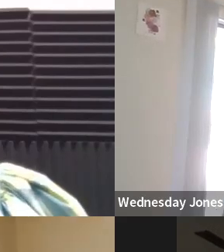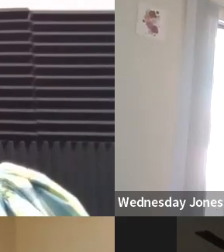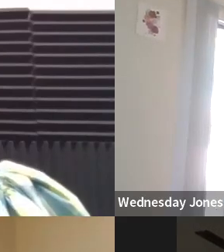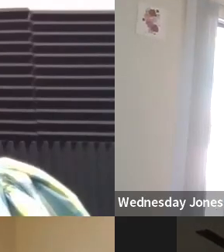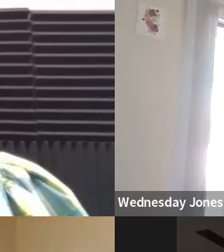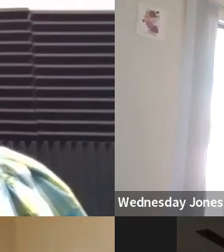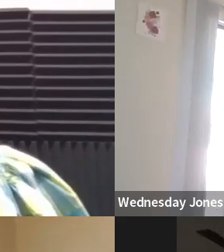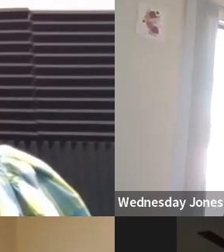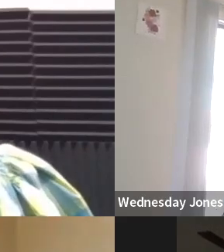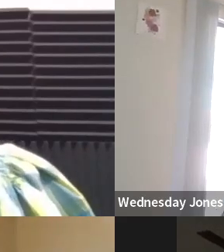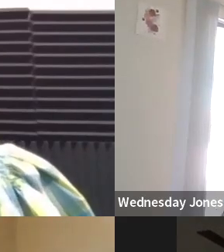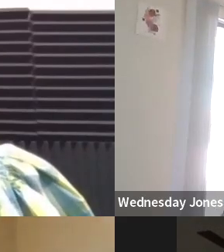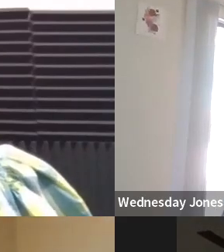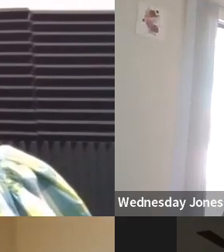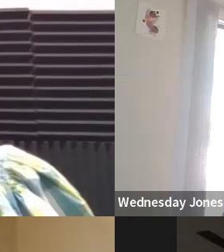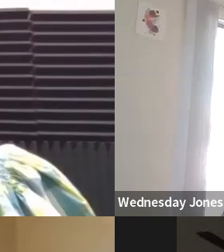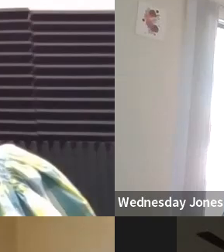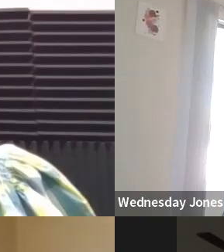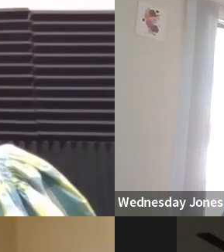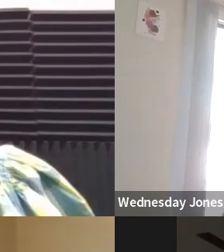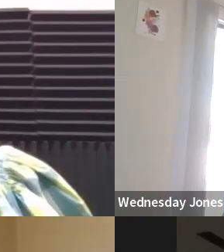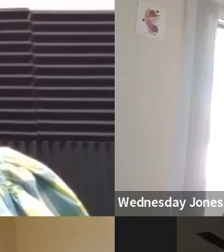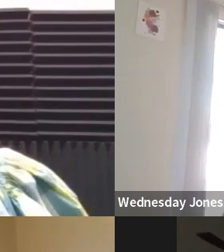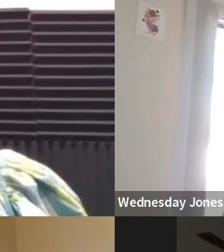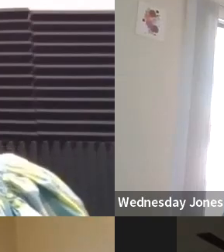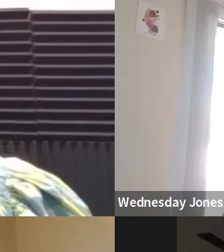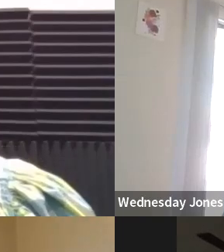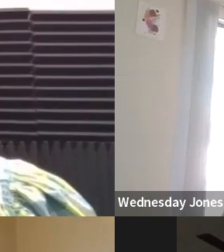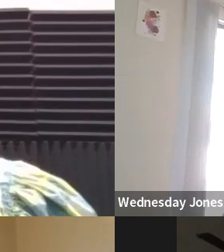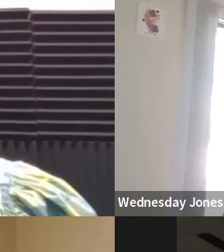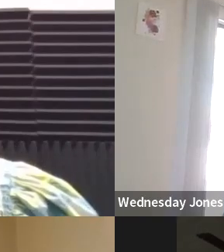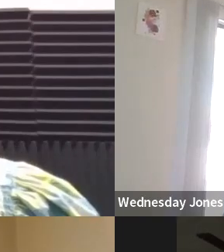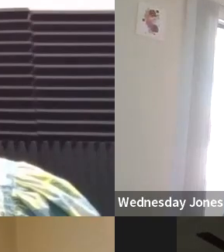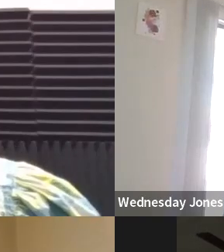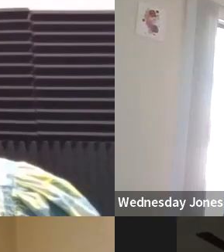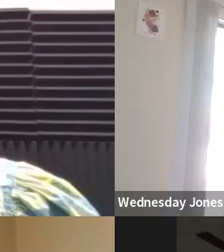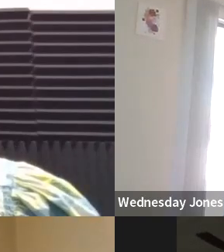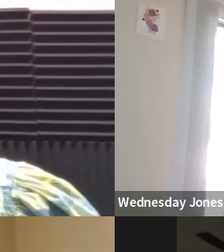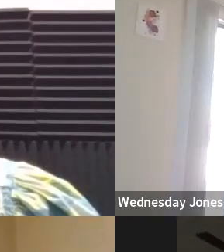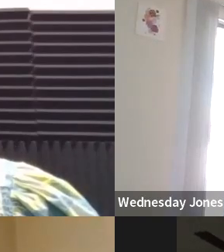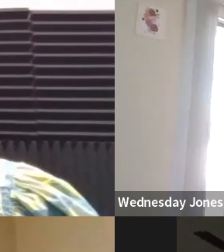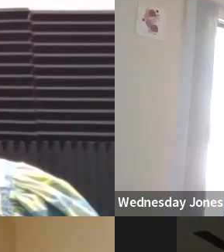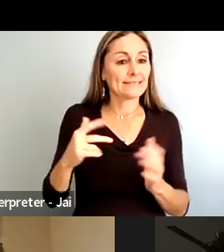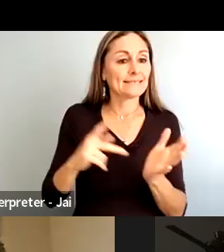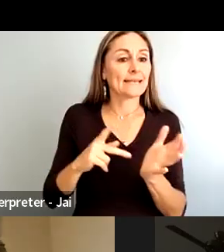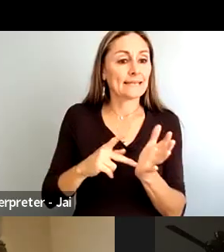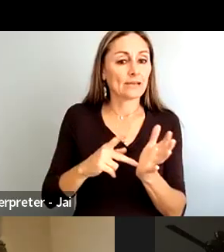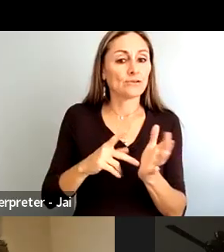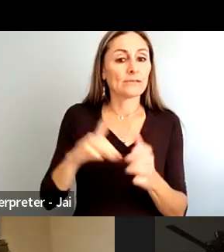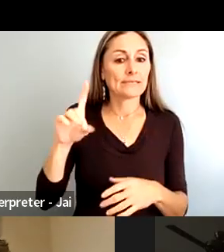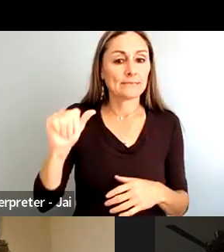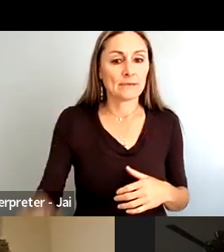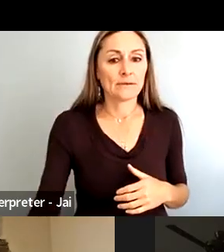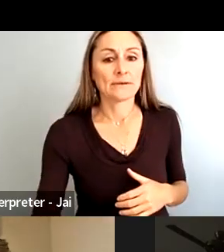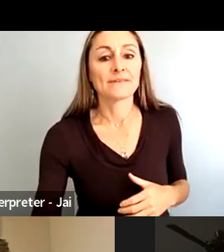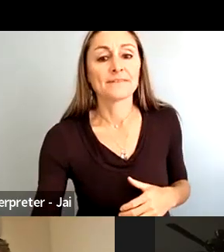now, she just got promoted, LaQuanda Clark, one of her consumers who has a psychiatric disability, saw that she did